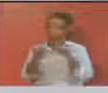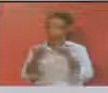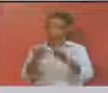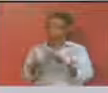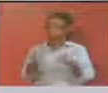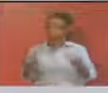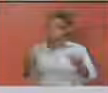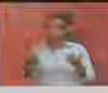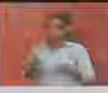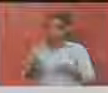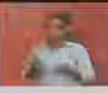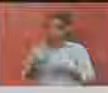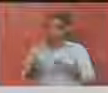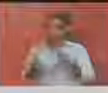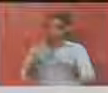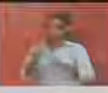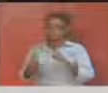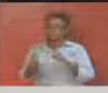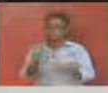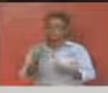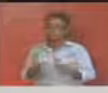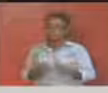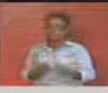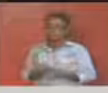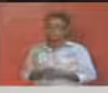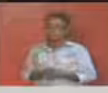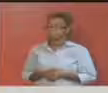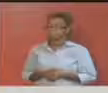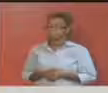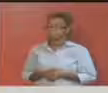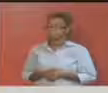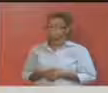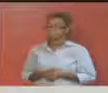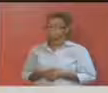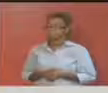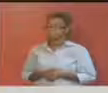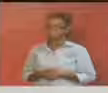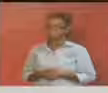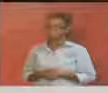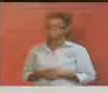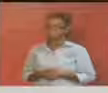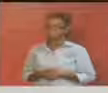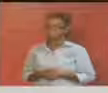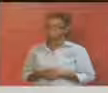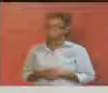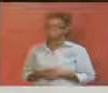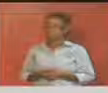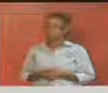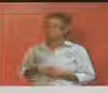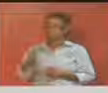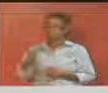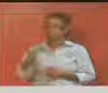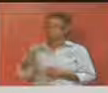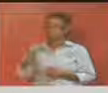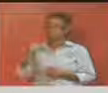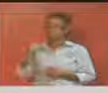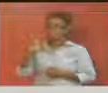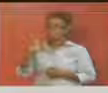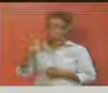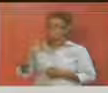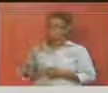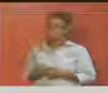go now to the question and answer segment and begin with questions from CNC3, please.